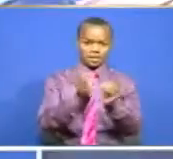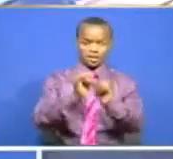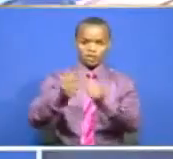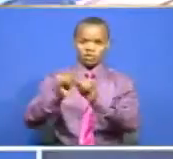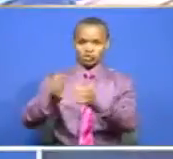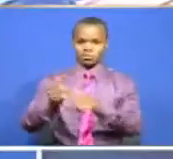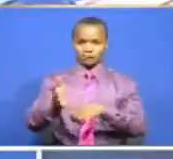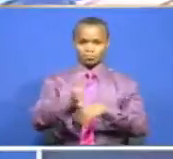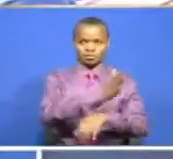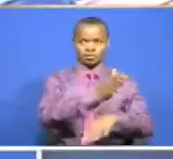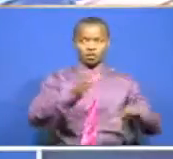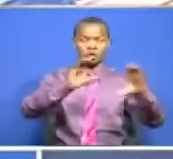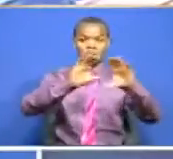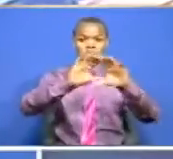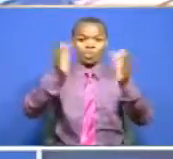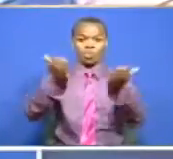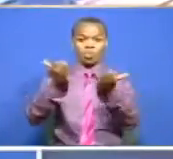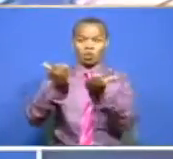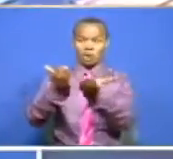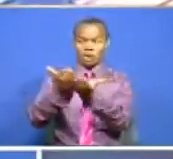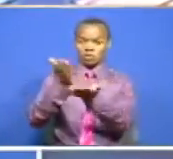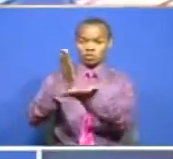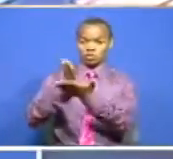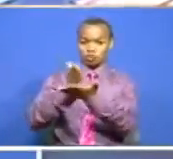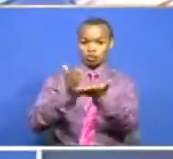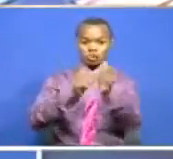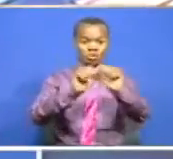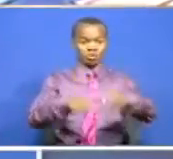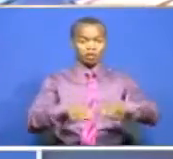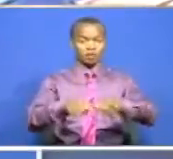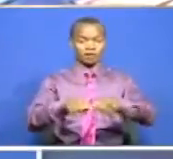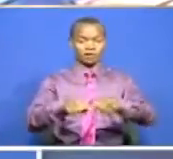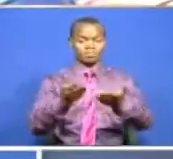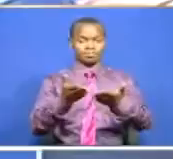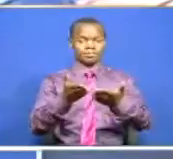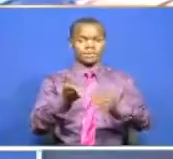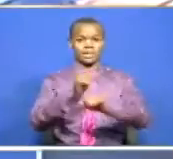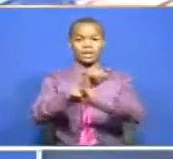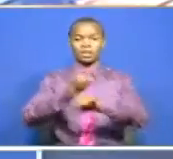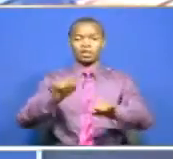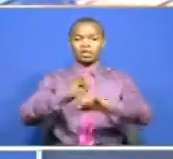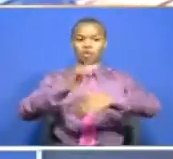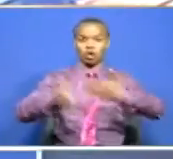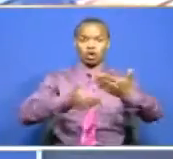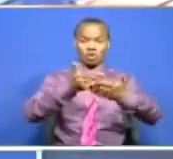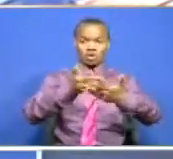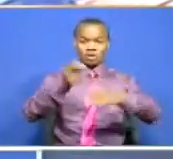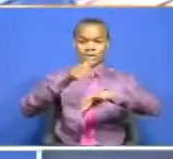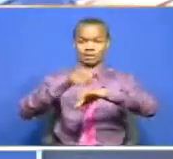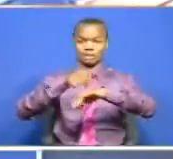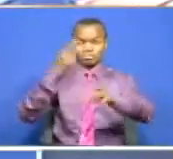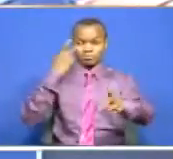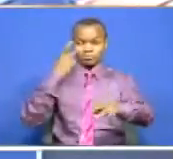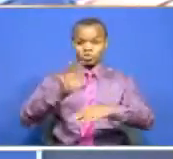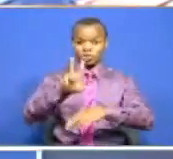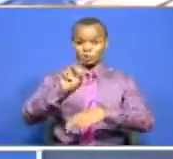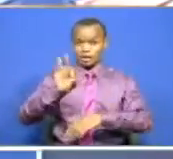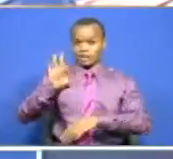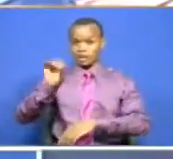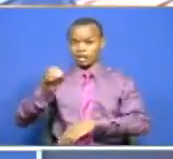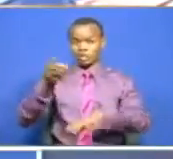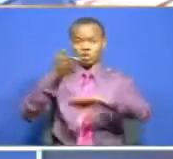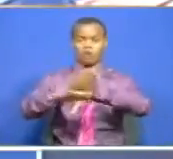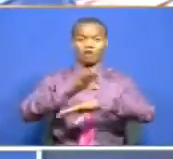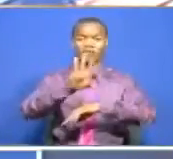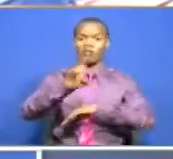The world is alarmingly off track to deliver sanitation for all by the year 2030, with more than 4.2